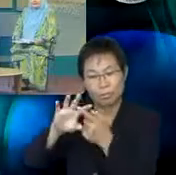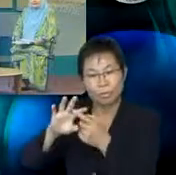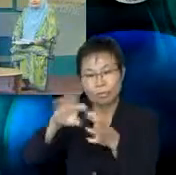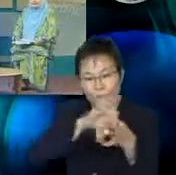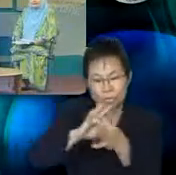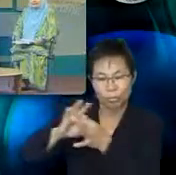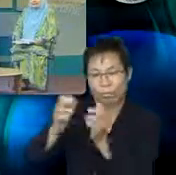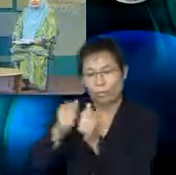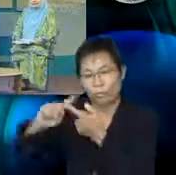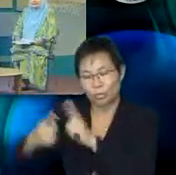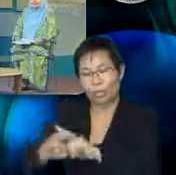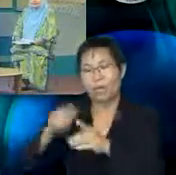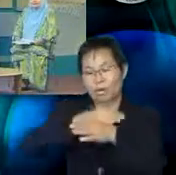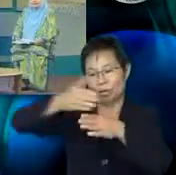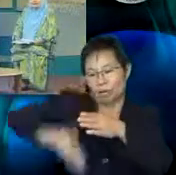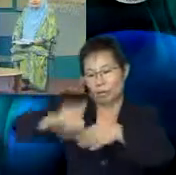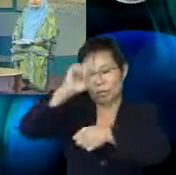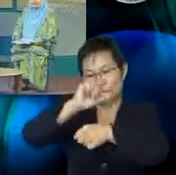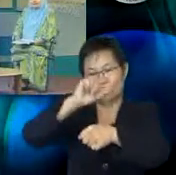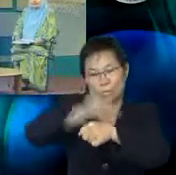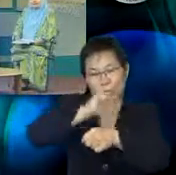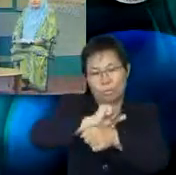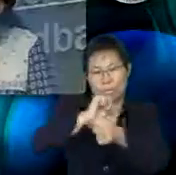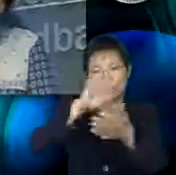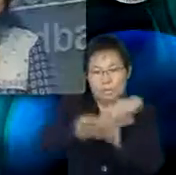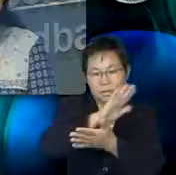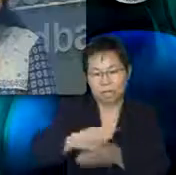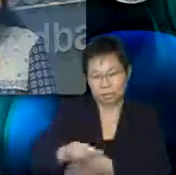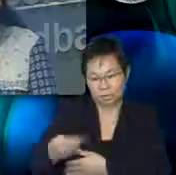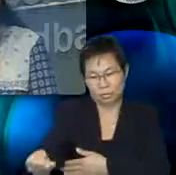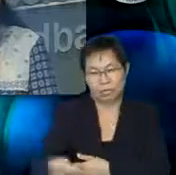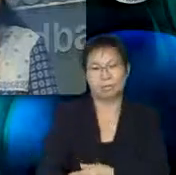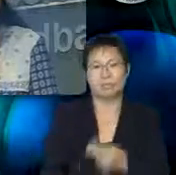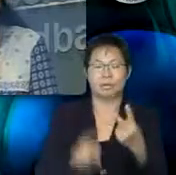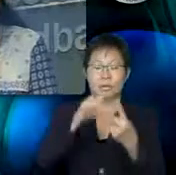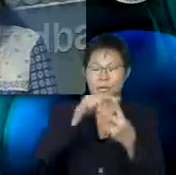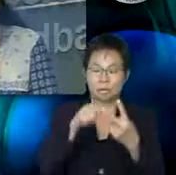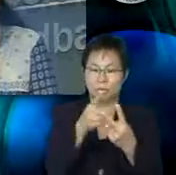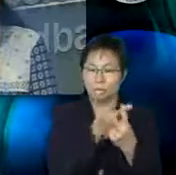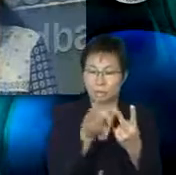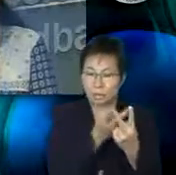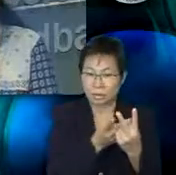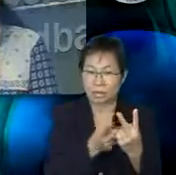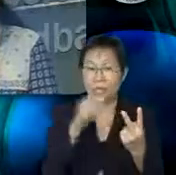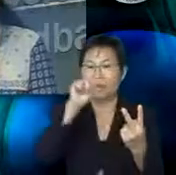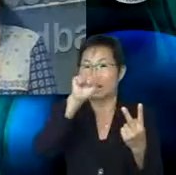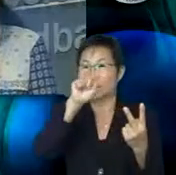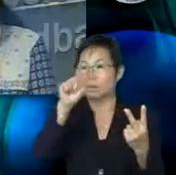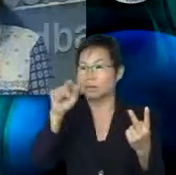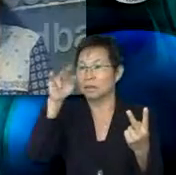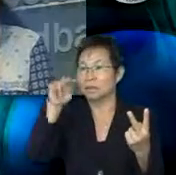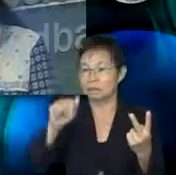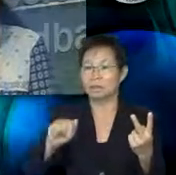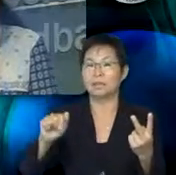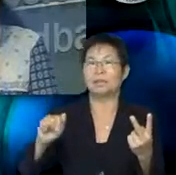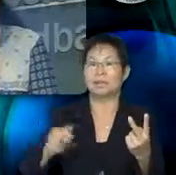work together on that and complete the worksheet that he has given them. With regard to this, Aslina would like to